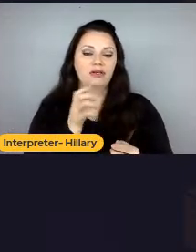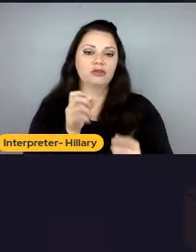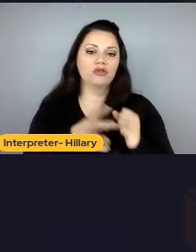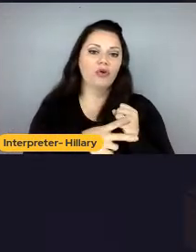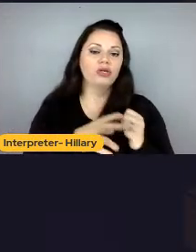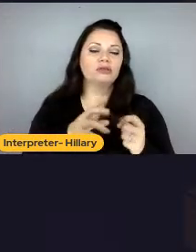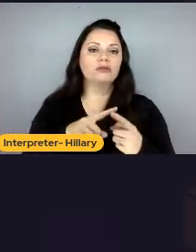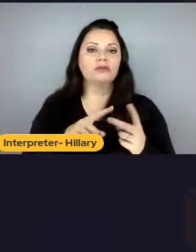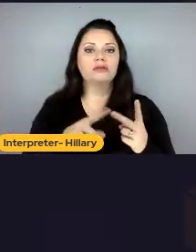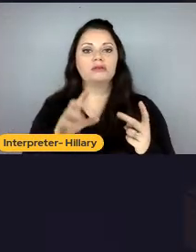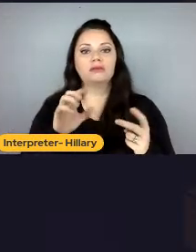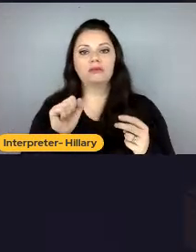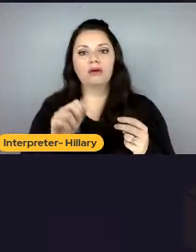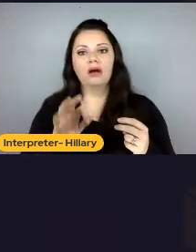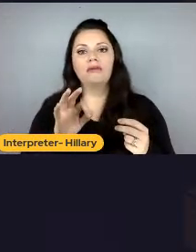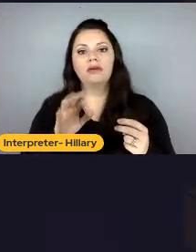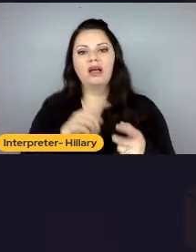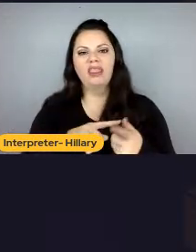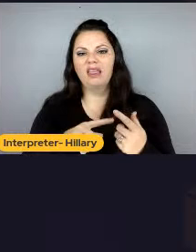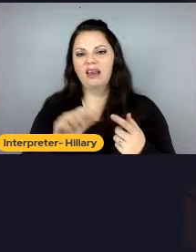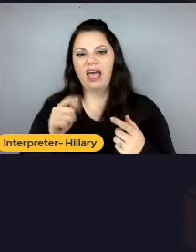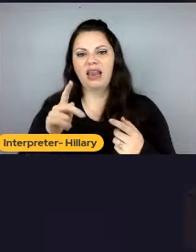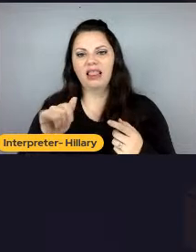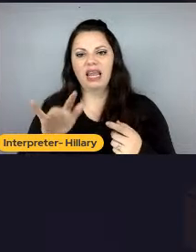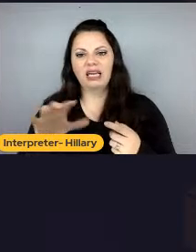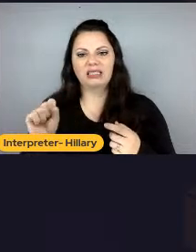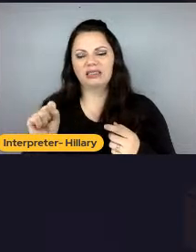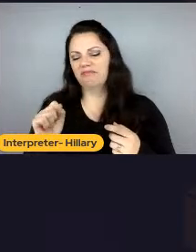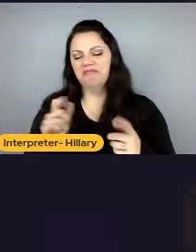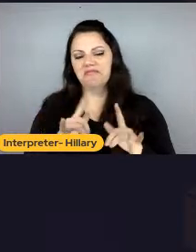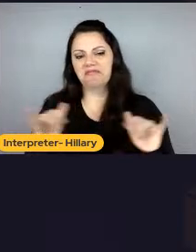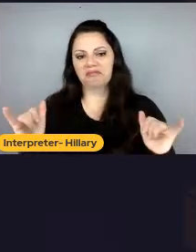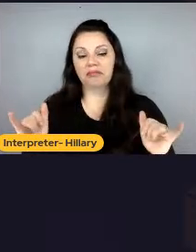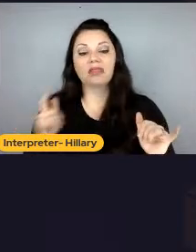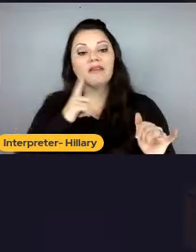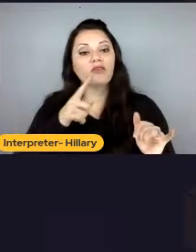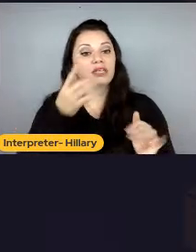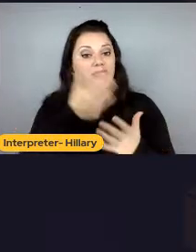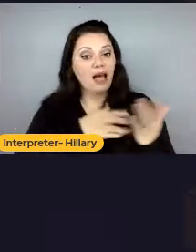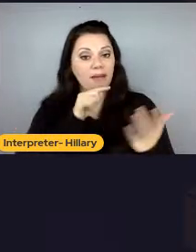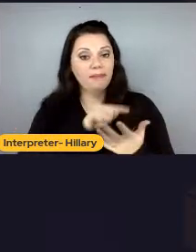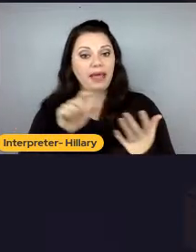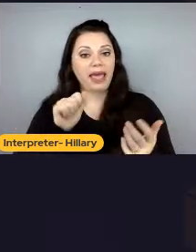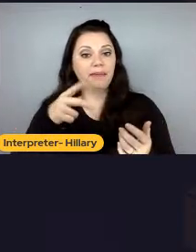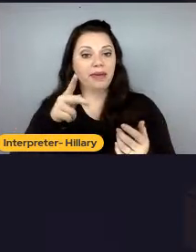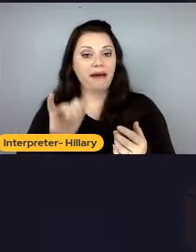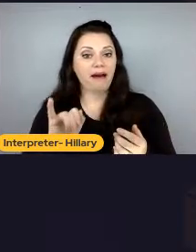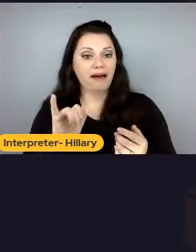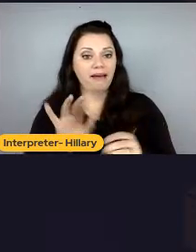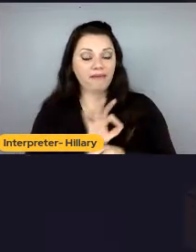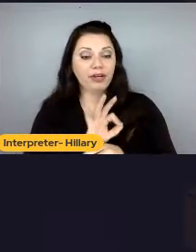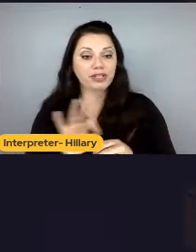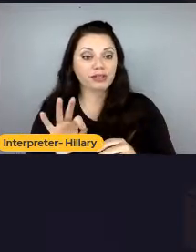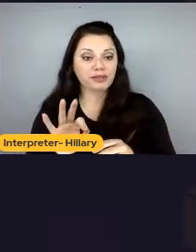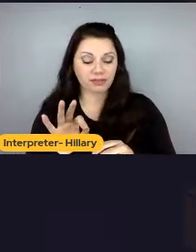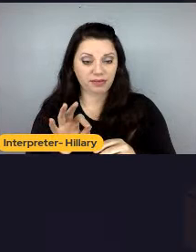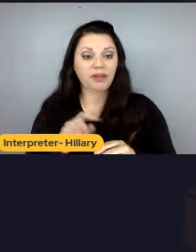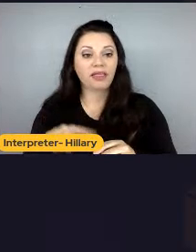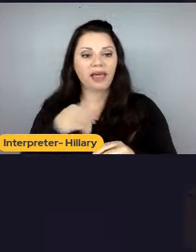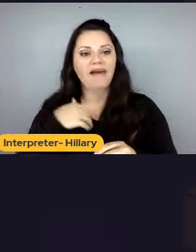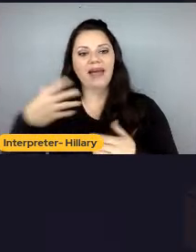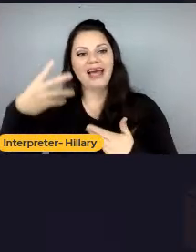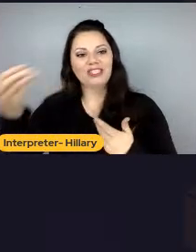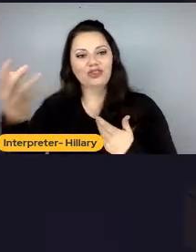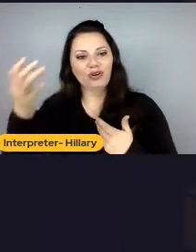auth, analytics, or others. But for some of them, like API or functions, they have external